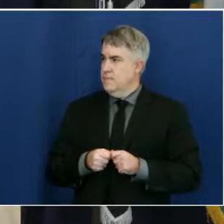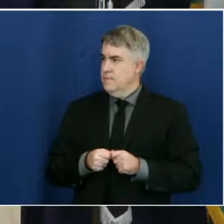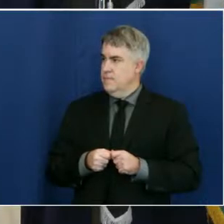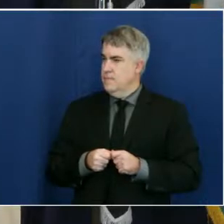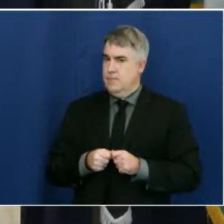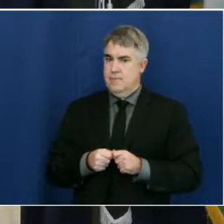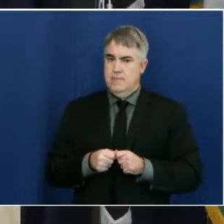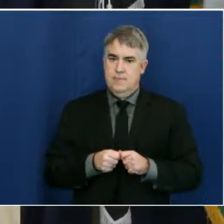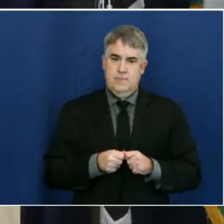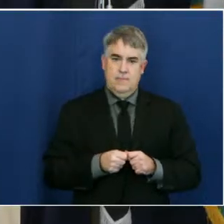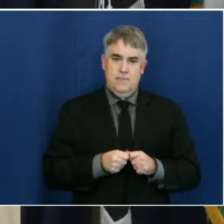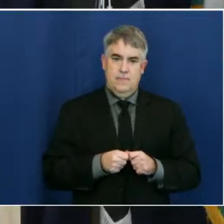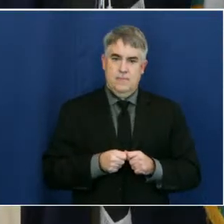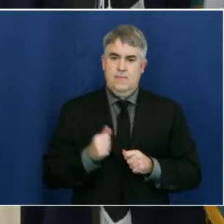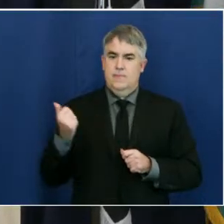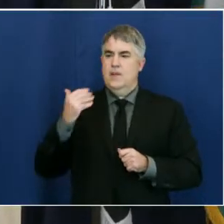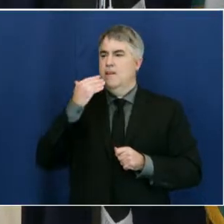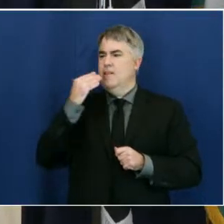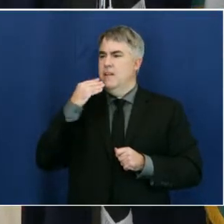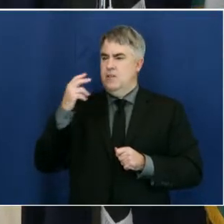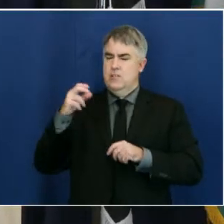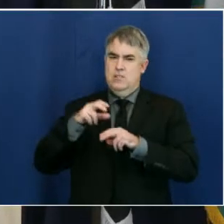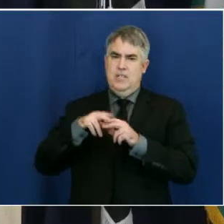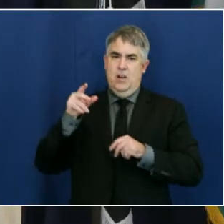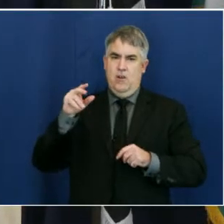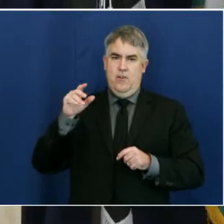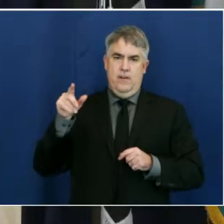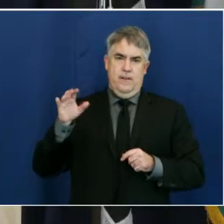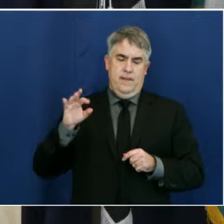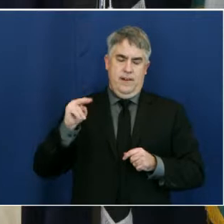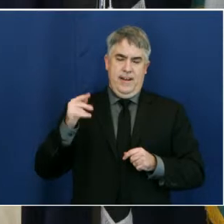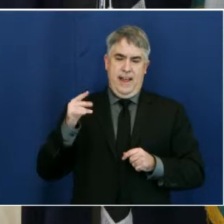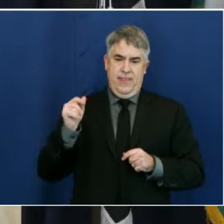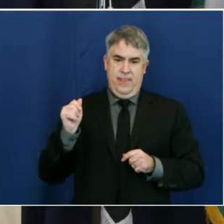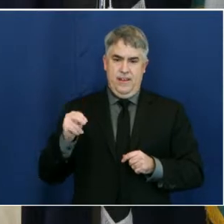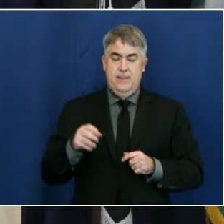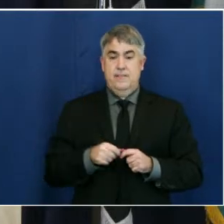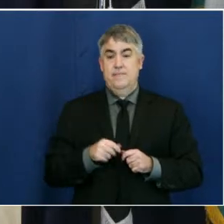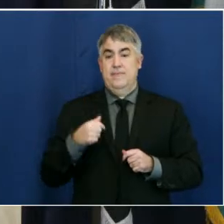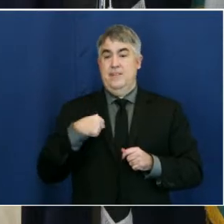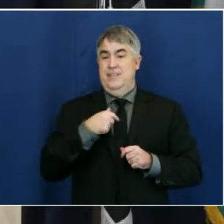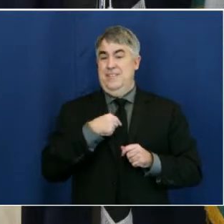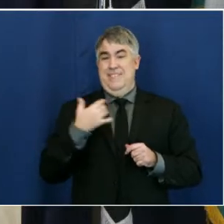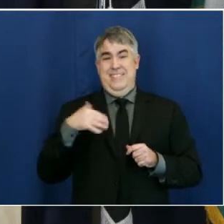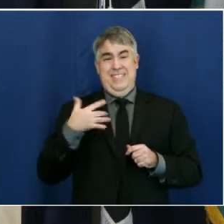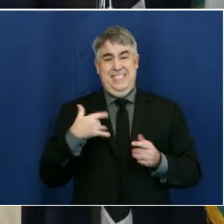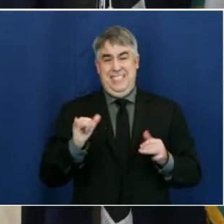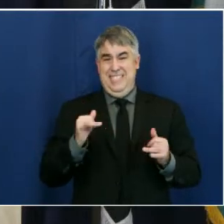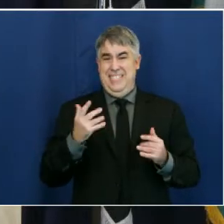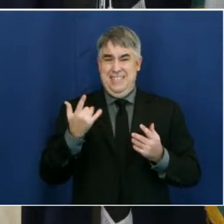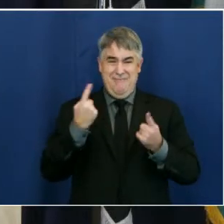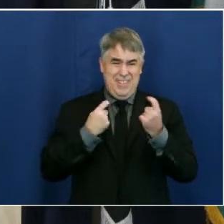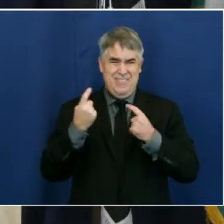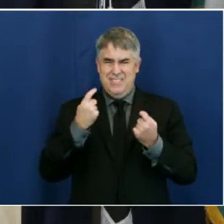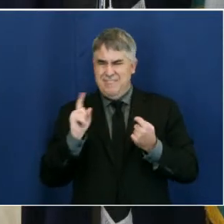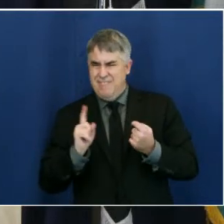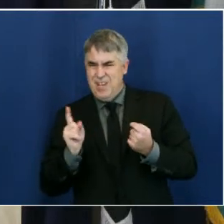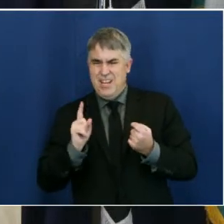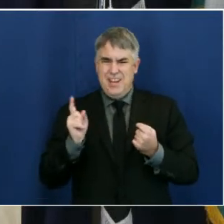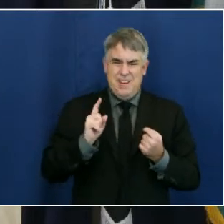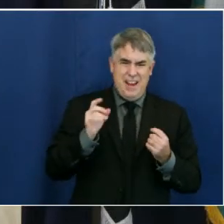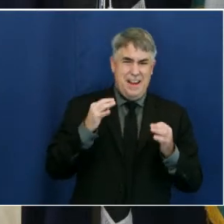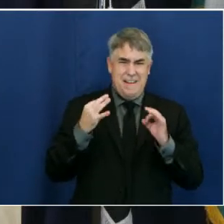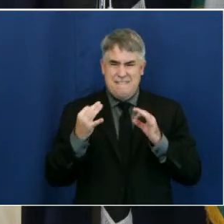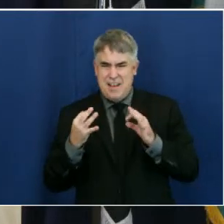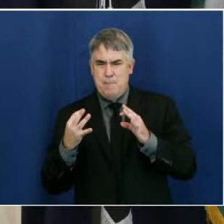Thank you, Chair Fletcher. As many of you know, we are still receiving a high volume of questions and feedback from the public as we are working